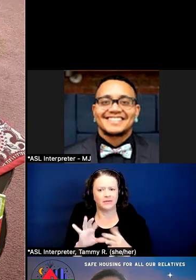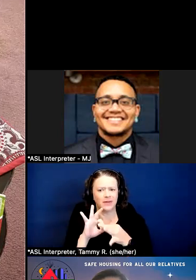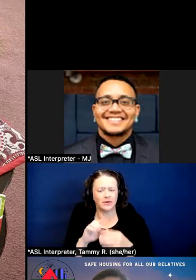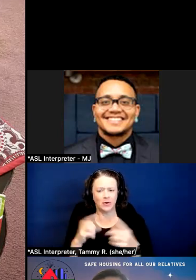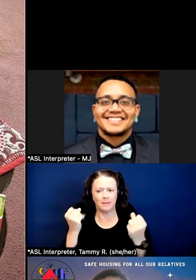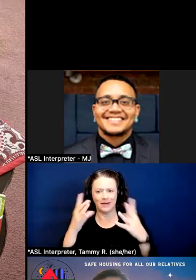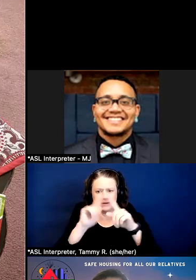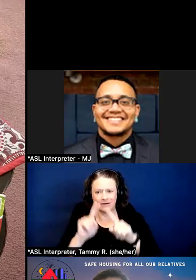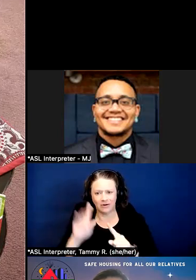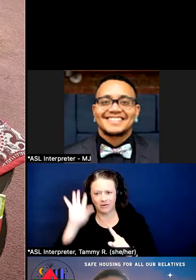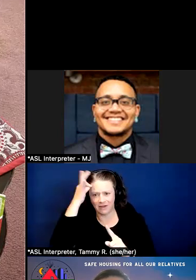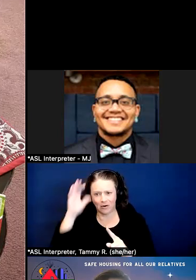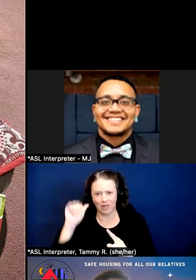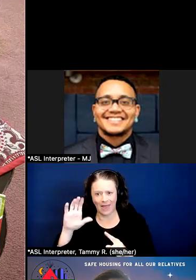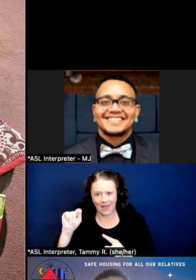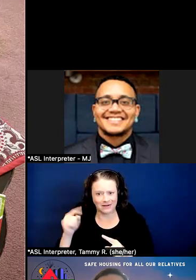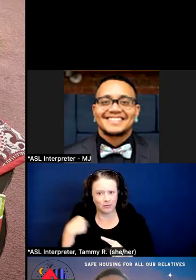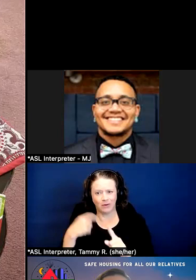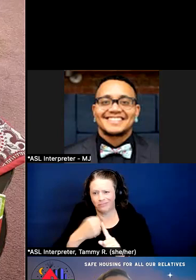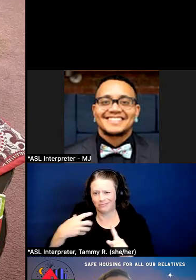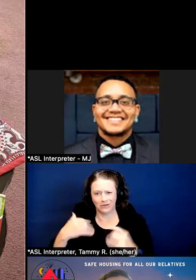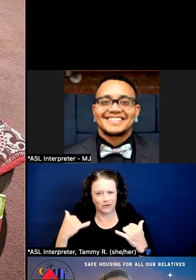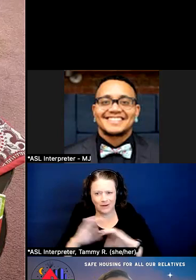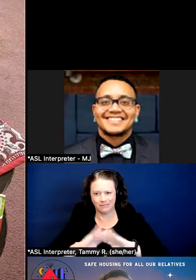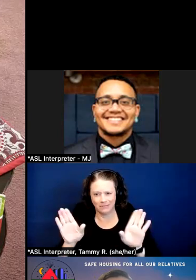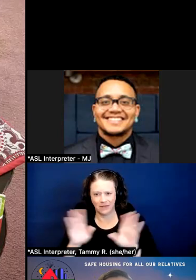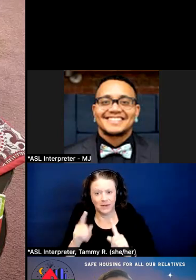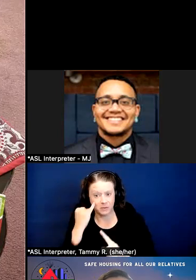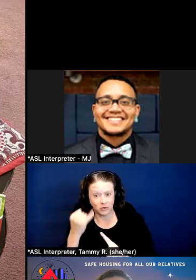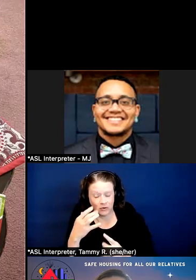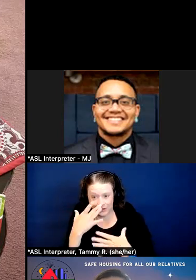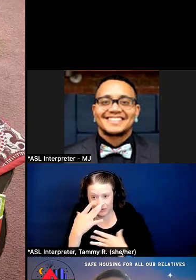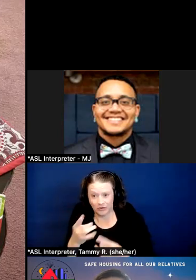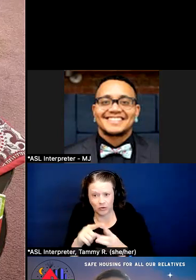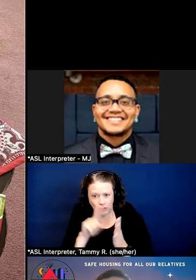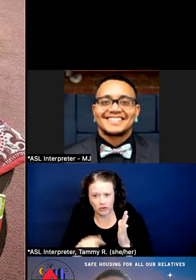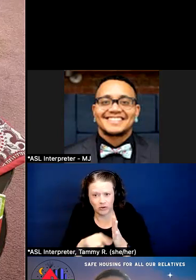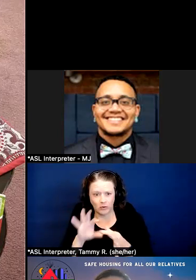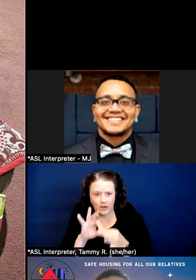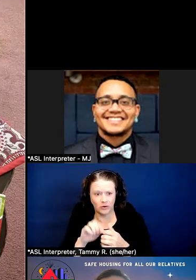that we're not going to get into today, but if you're interested in it, you could do a little research around the Dawes Act and the Homestead Act.